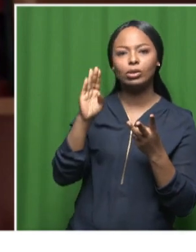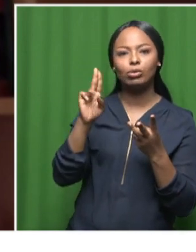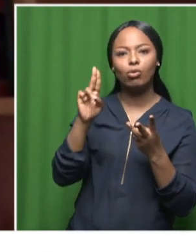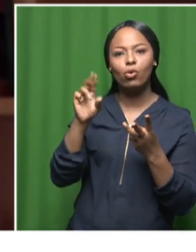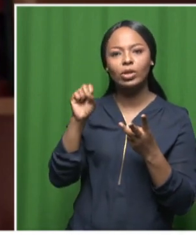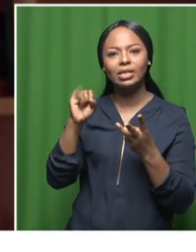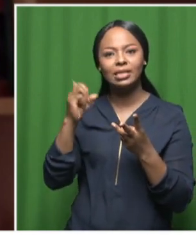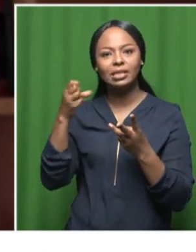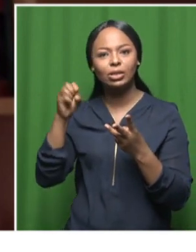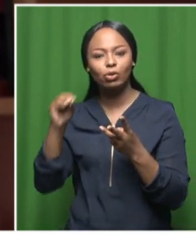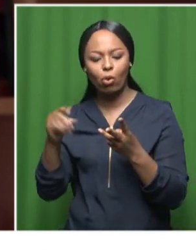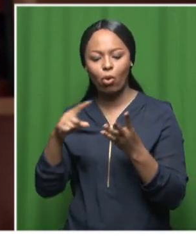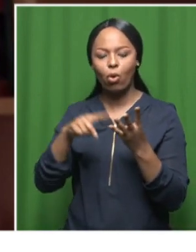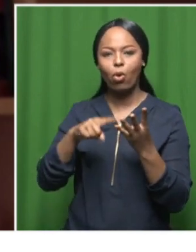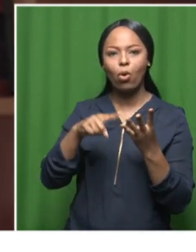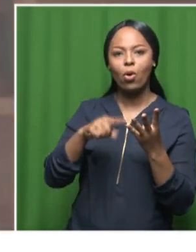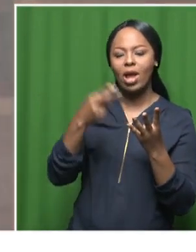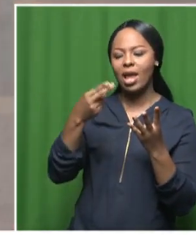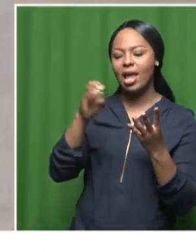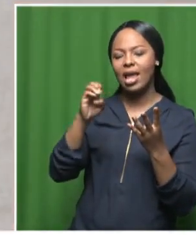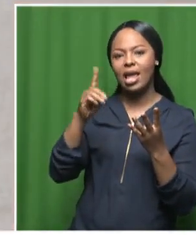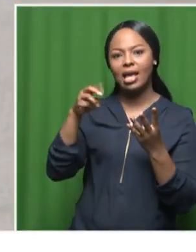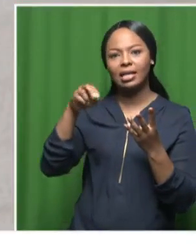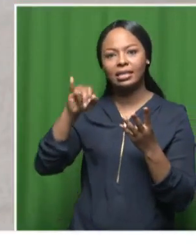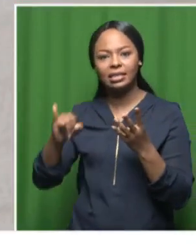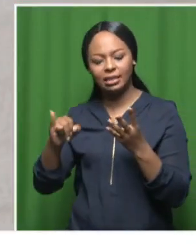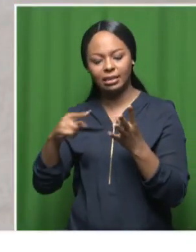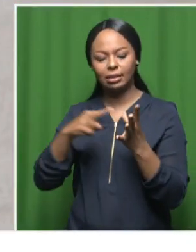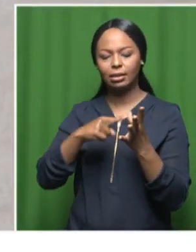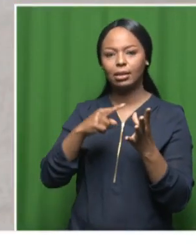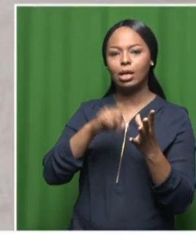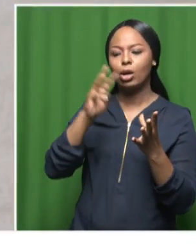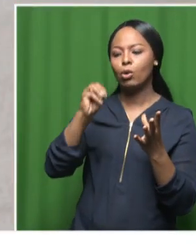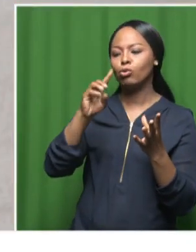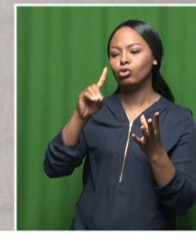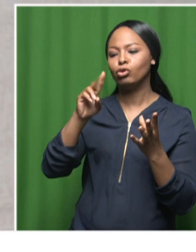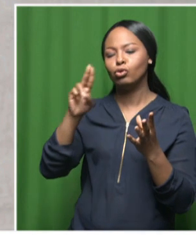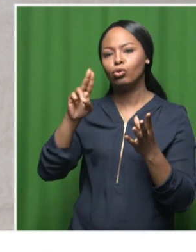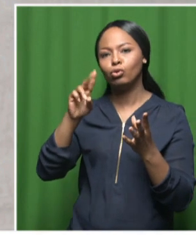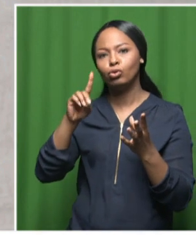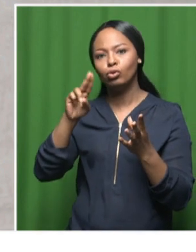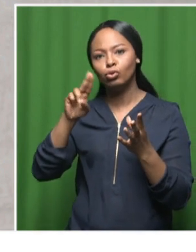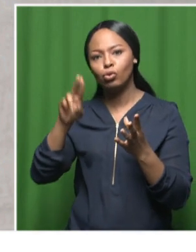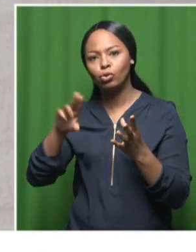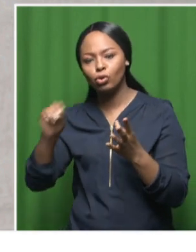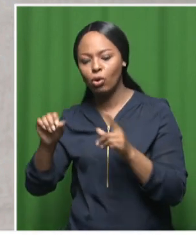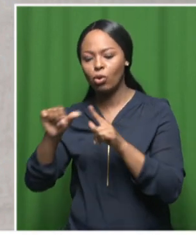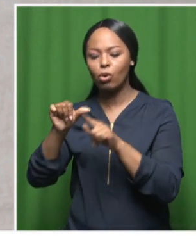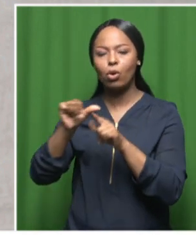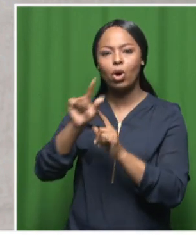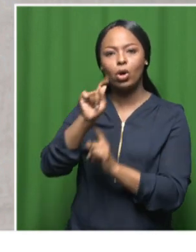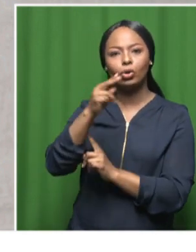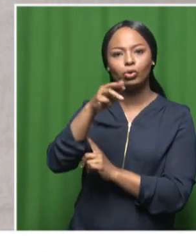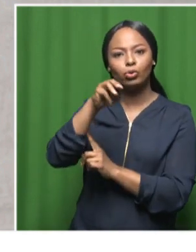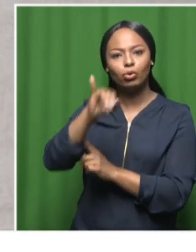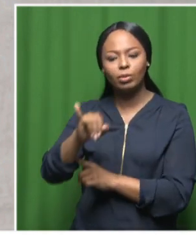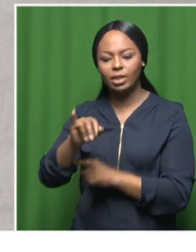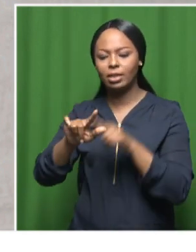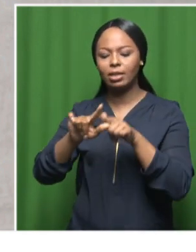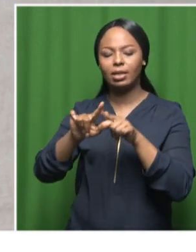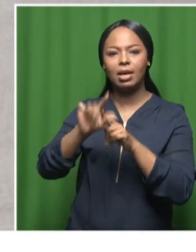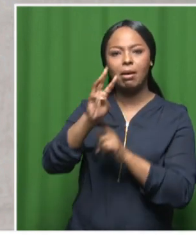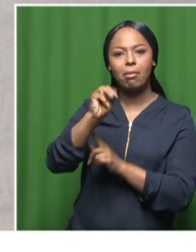Hebi Twayedi, as we can expect, as Ntutuzo, Tumi Mogorosi, all the Mandisi